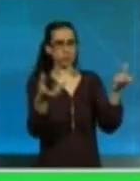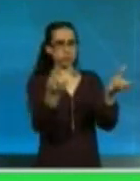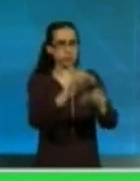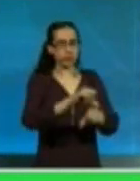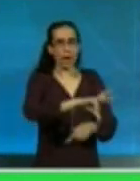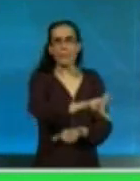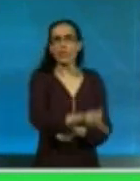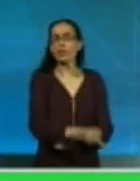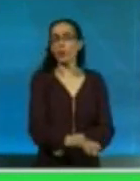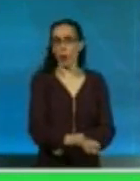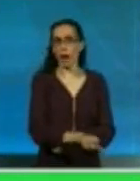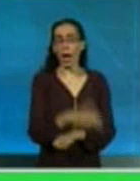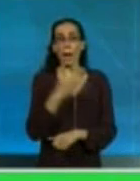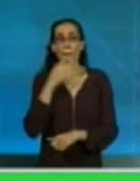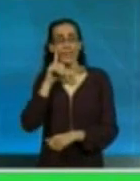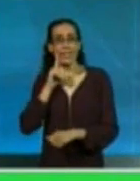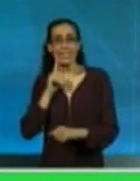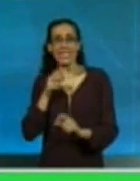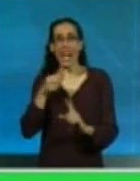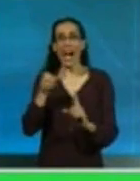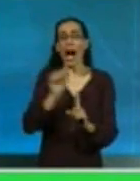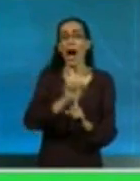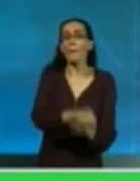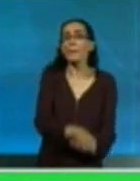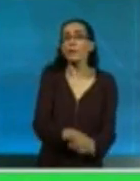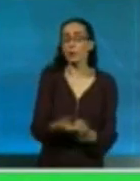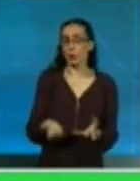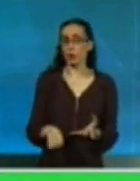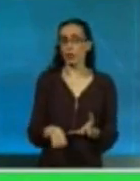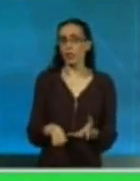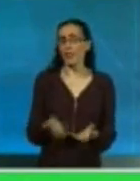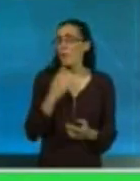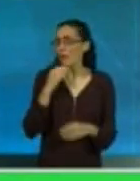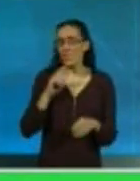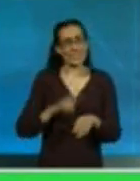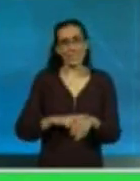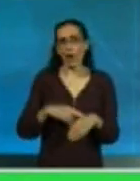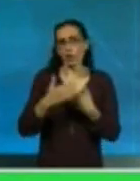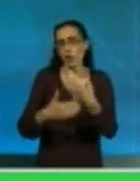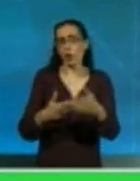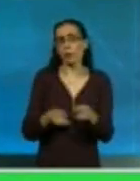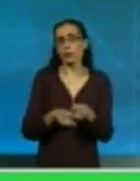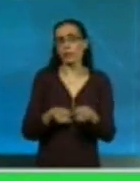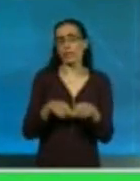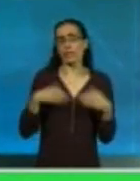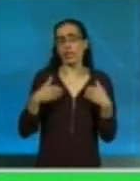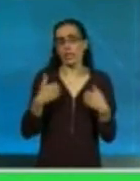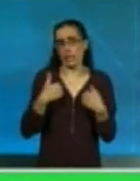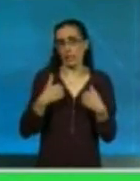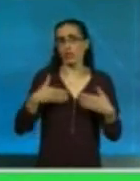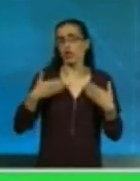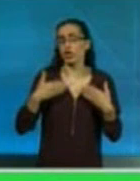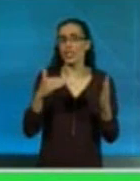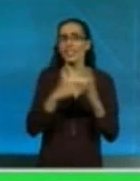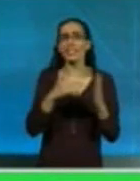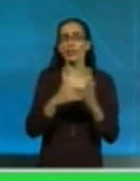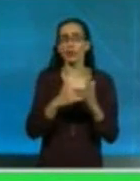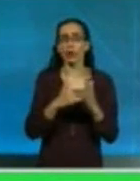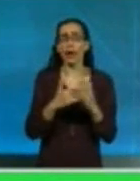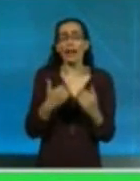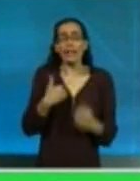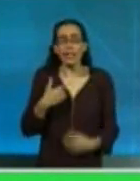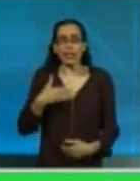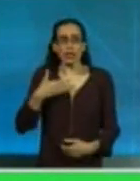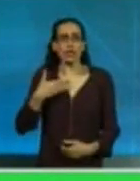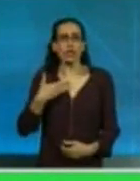meta nisa ġew abbużati u ma nistema' xejn fil-midja. Jien irrejt li dan kollu jgħab. Ma nitlob xejn speċjali li n-nies